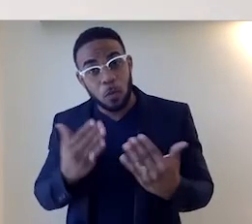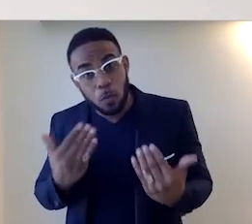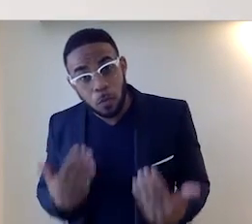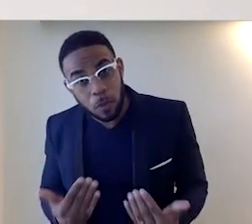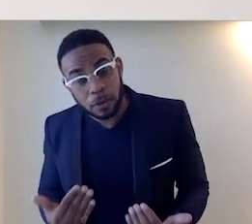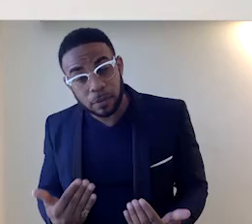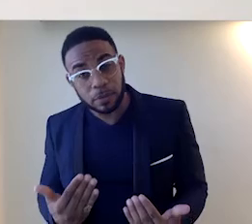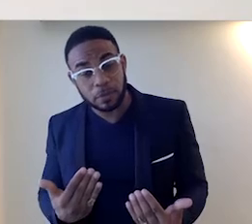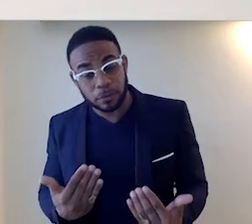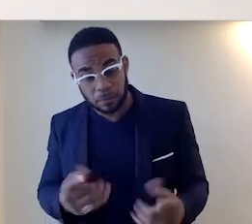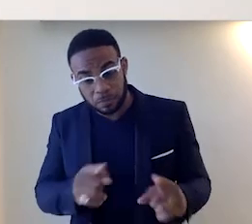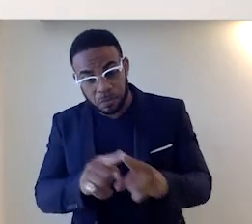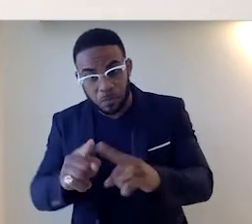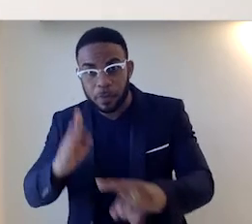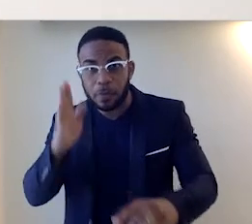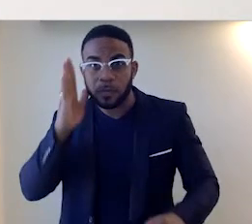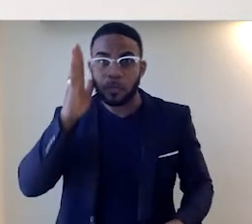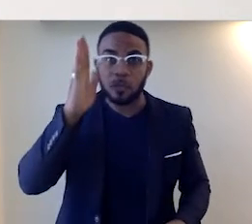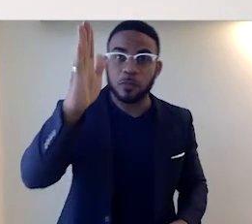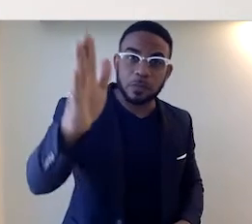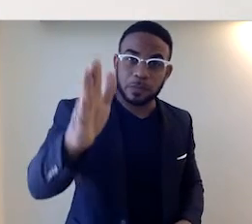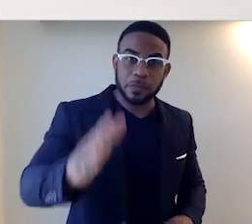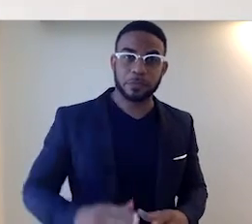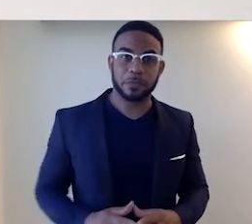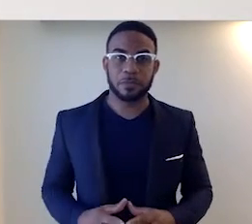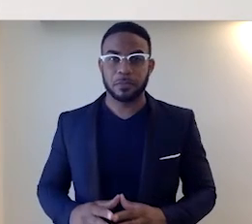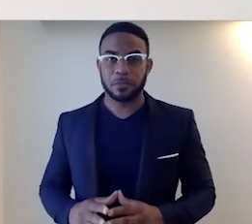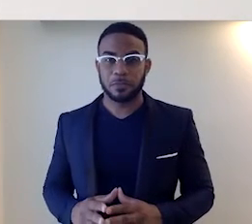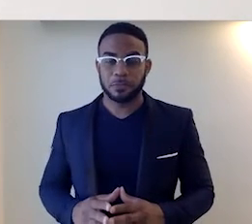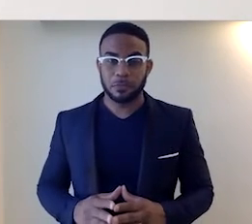present, and future.